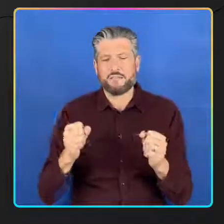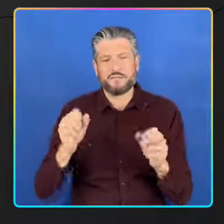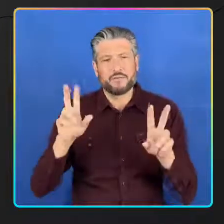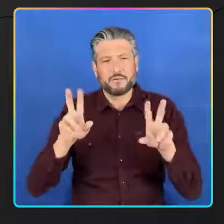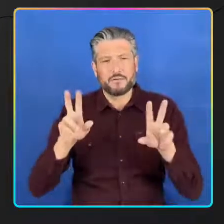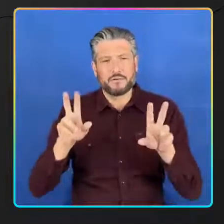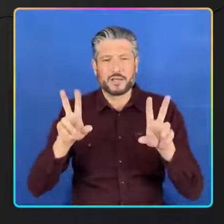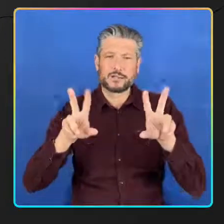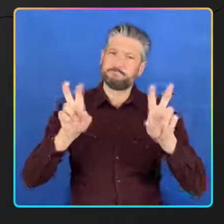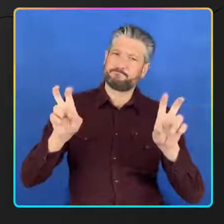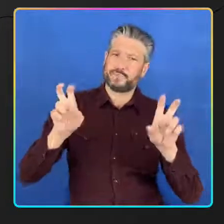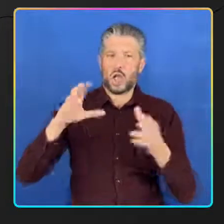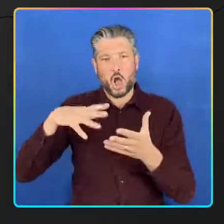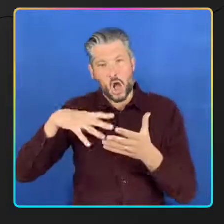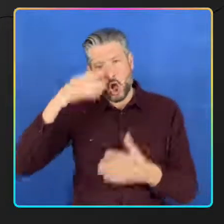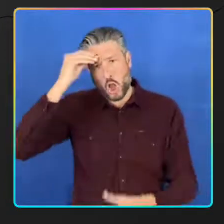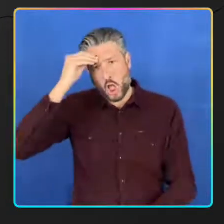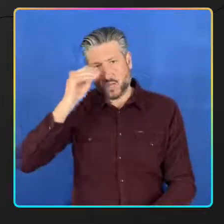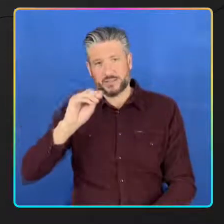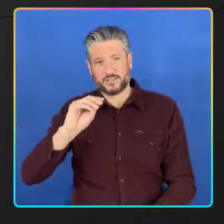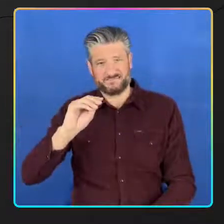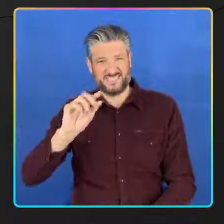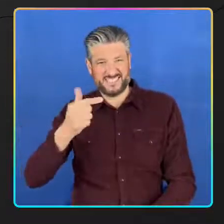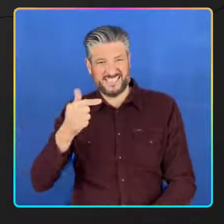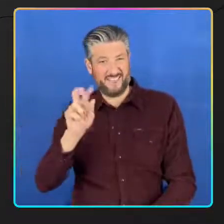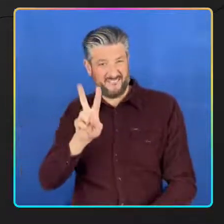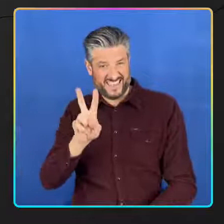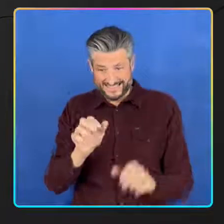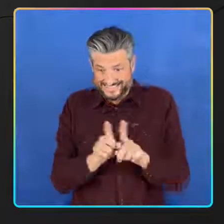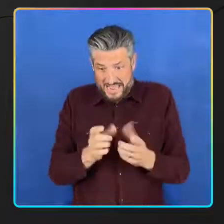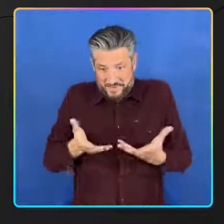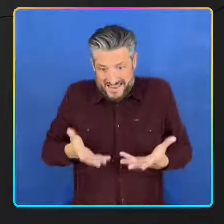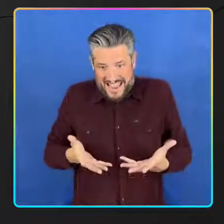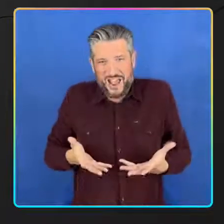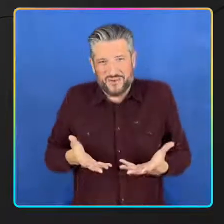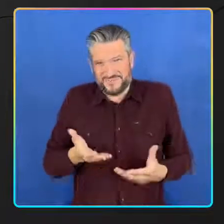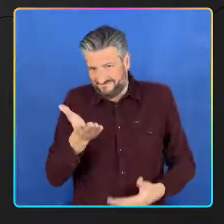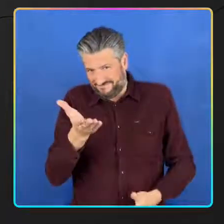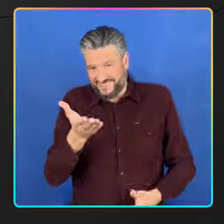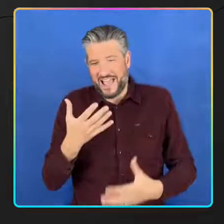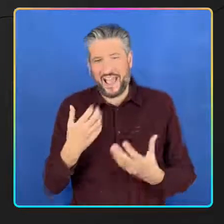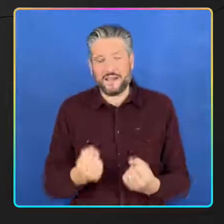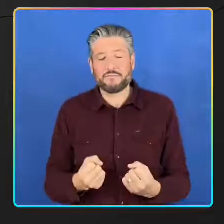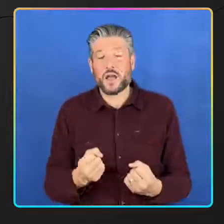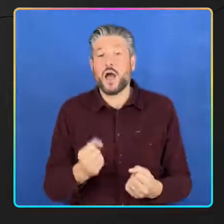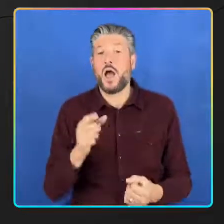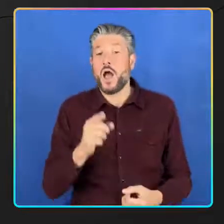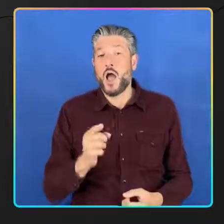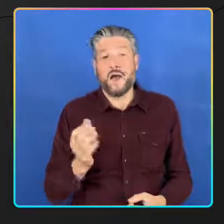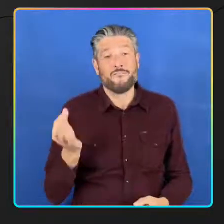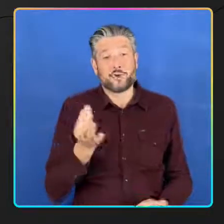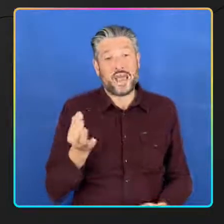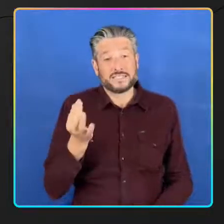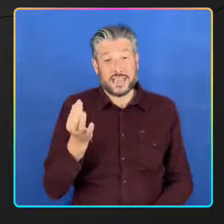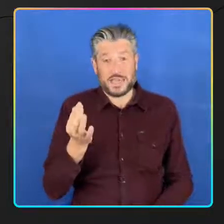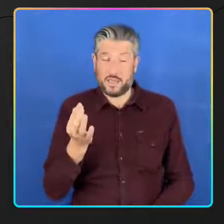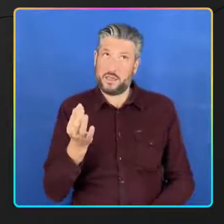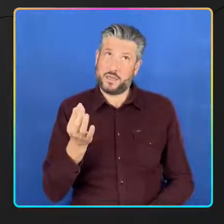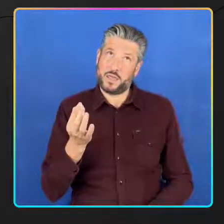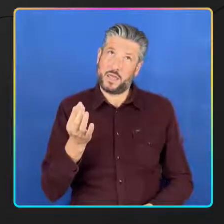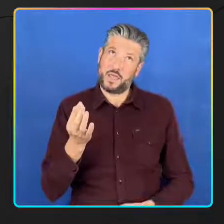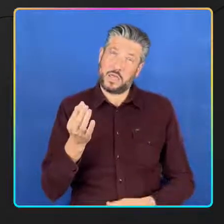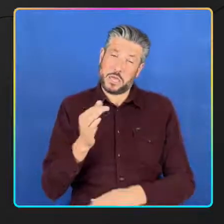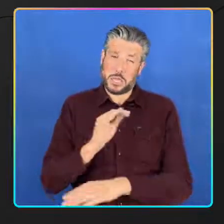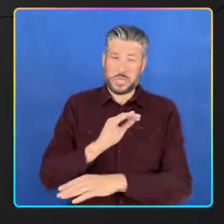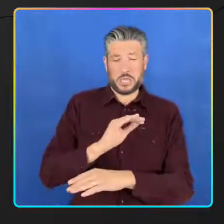now. But if you head back Friday early evenings, if you're here in Europe, or you can